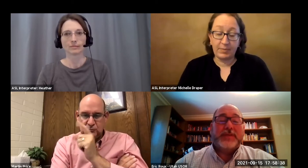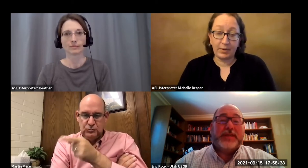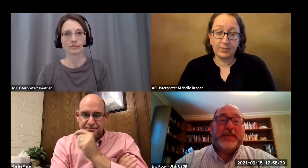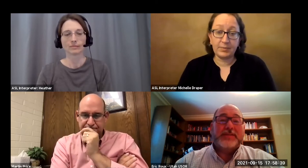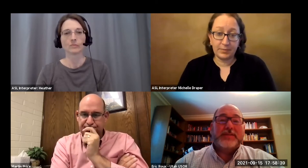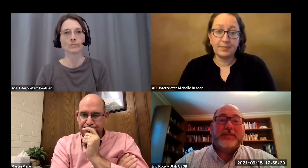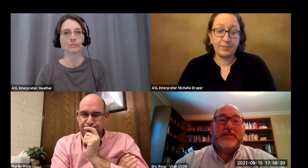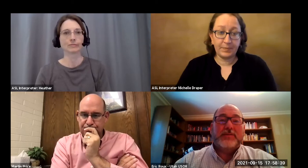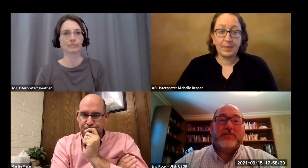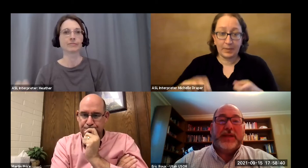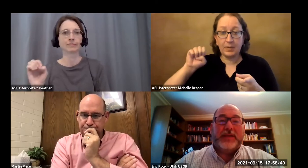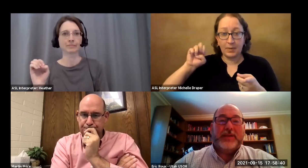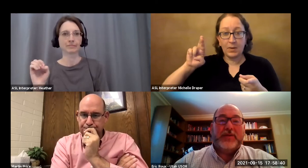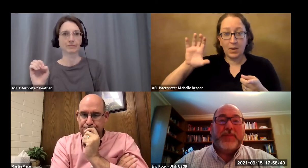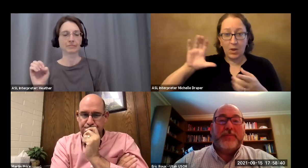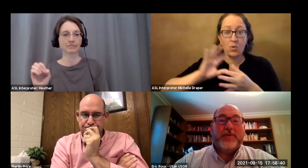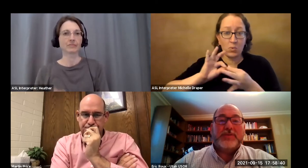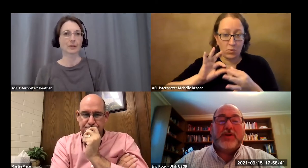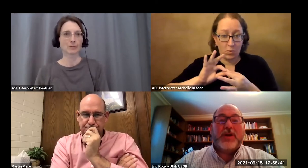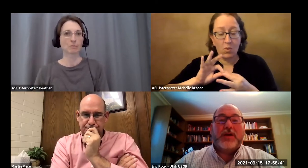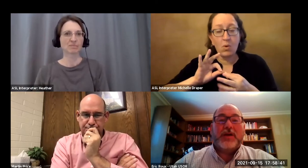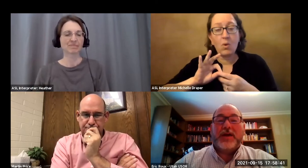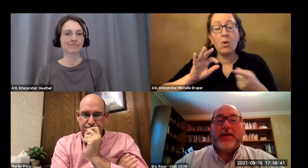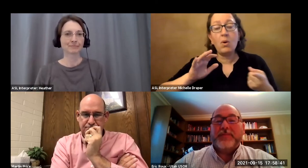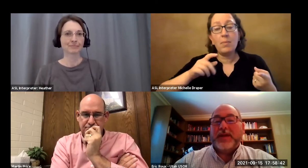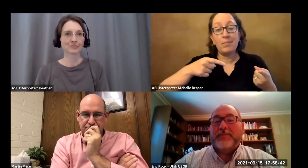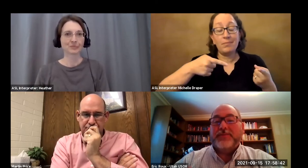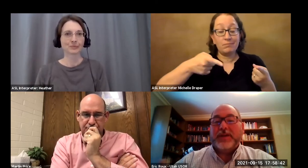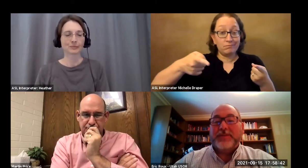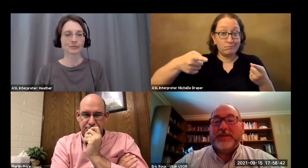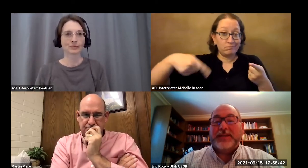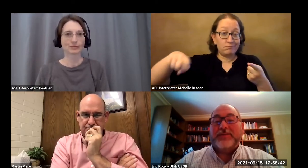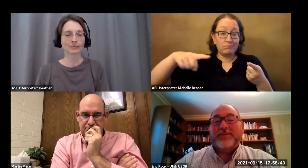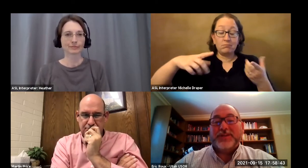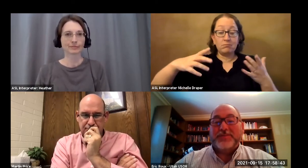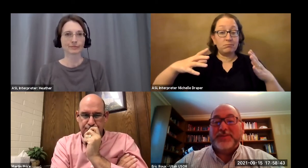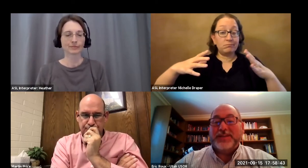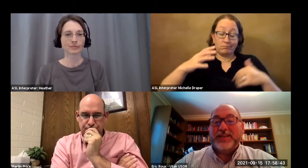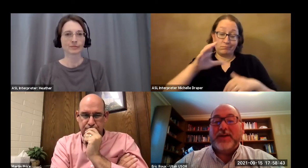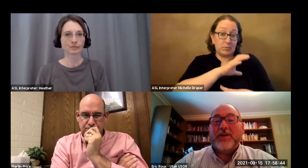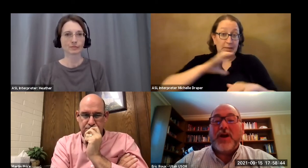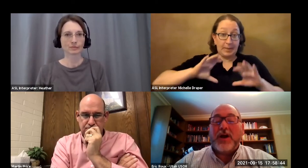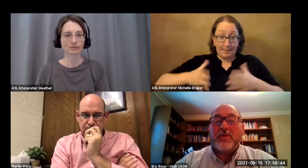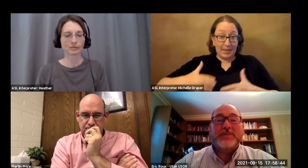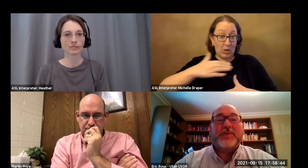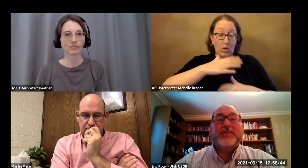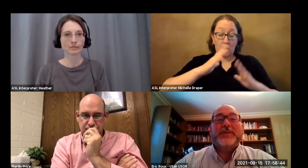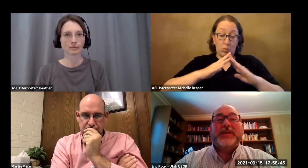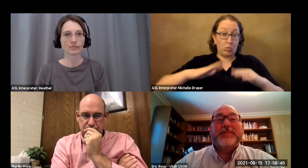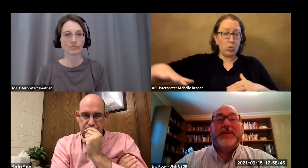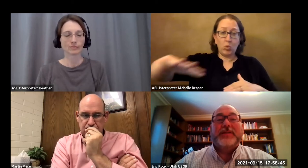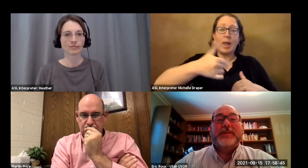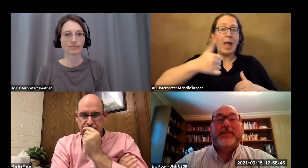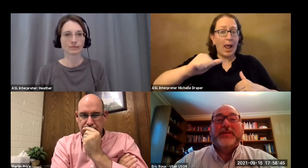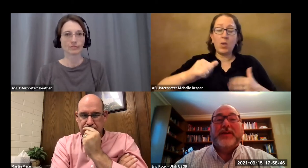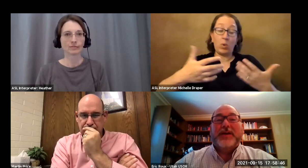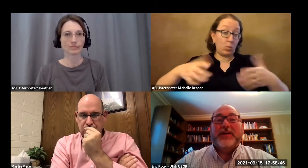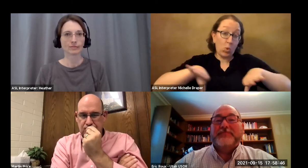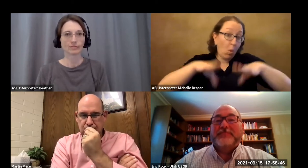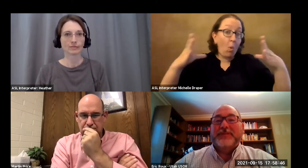The other thing is, members are of the committee or the community are always welcome to come